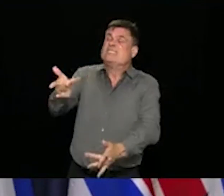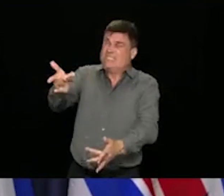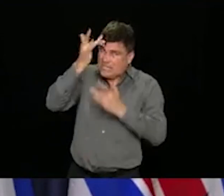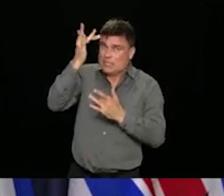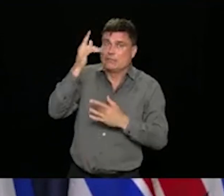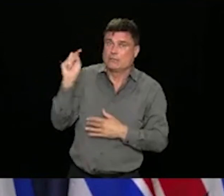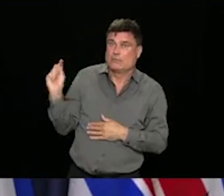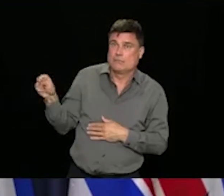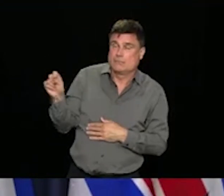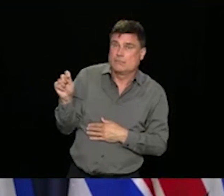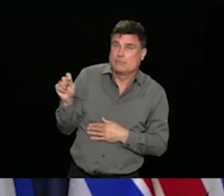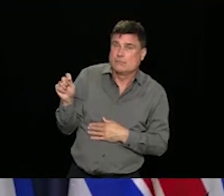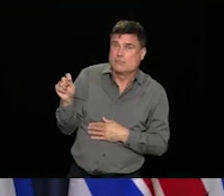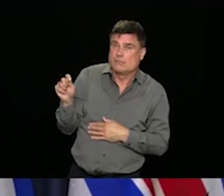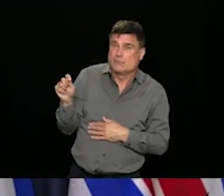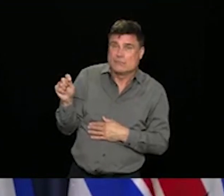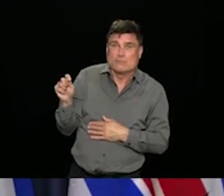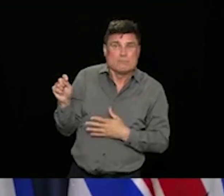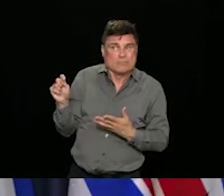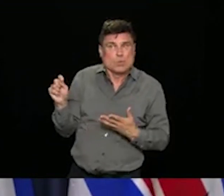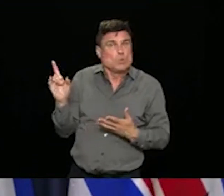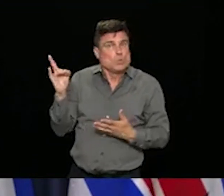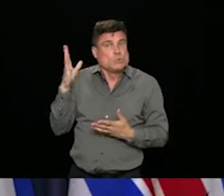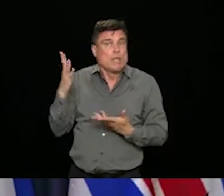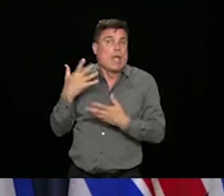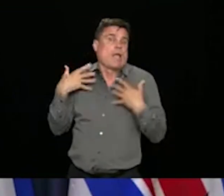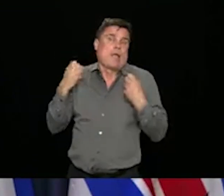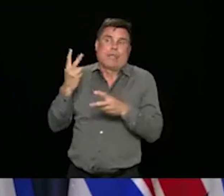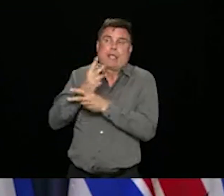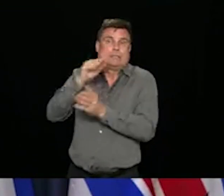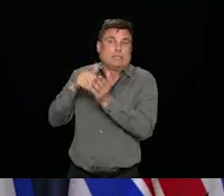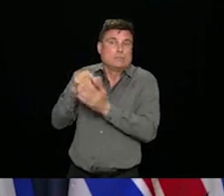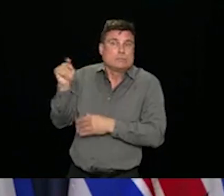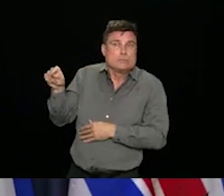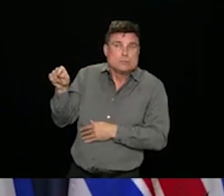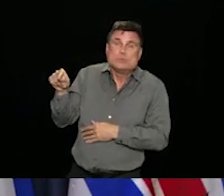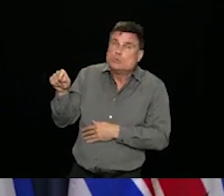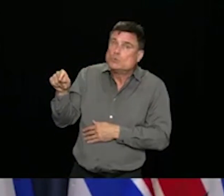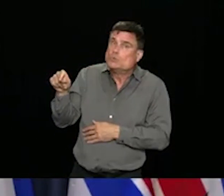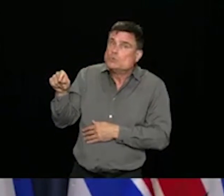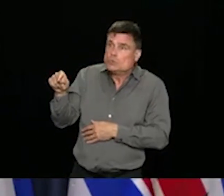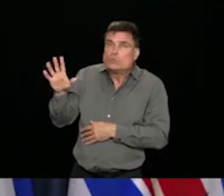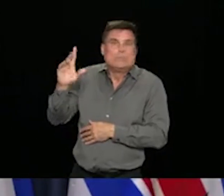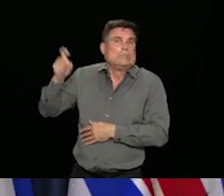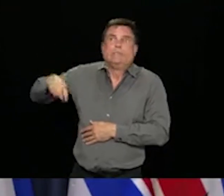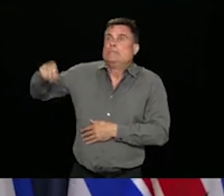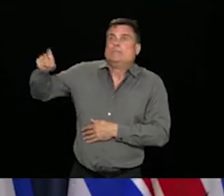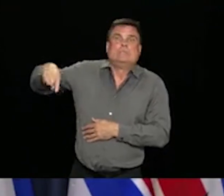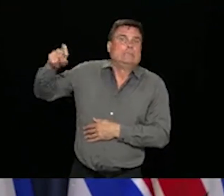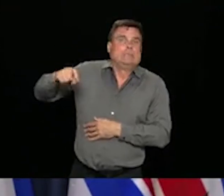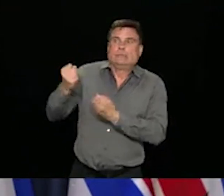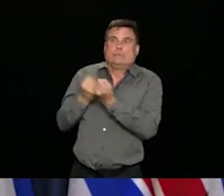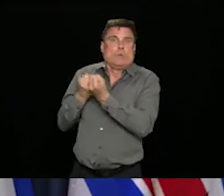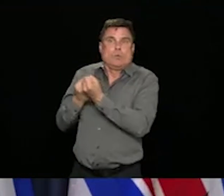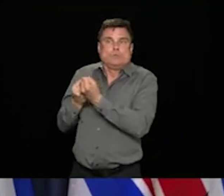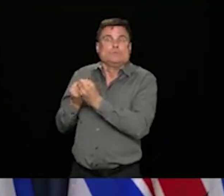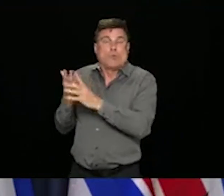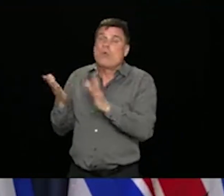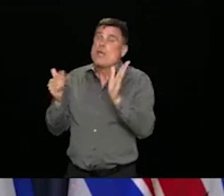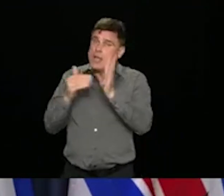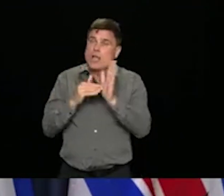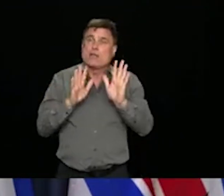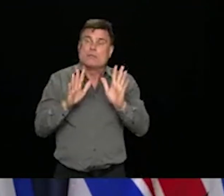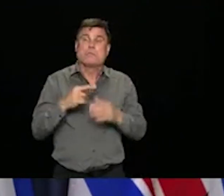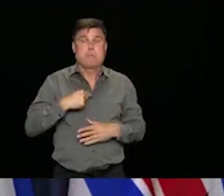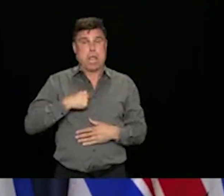or 2 in particular. I know the people out there will be able to identify their own. So, in short, I think our approach, our